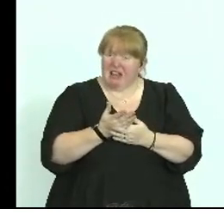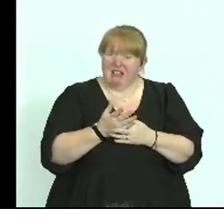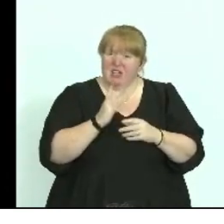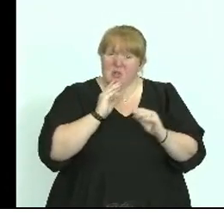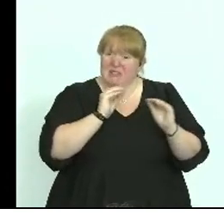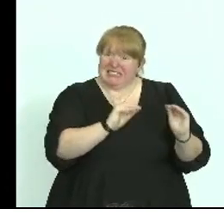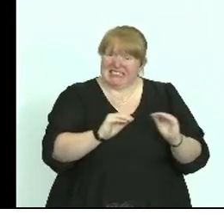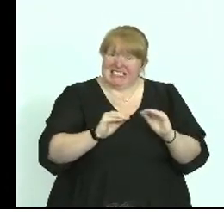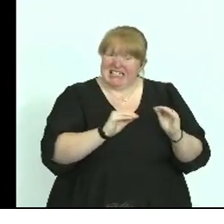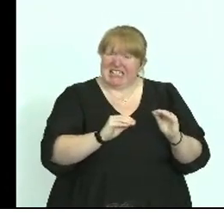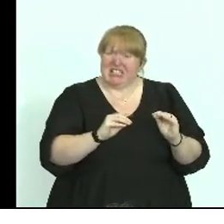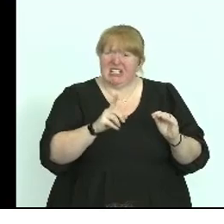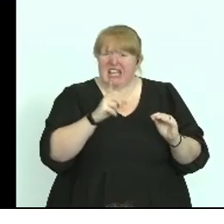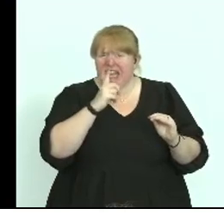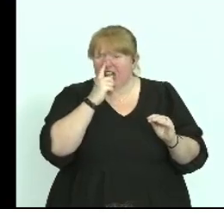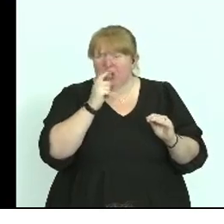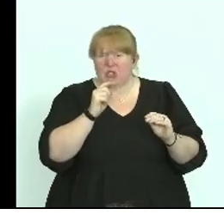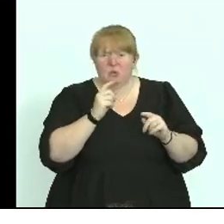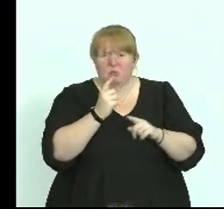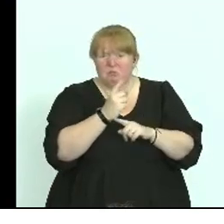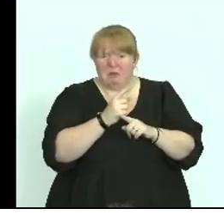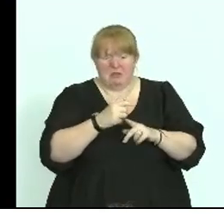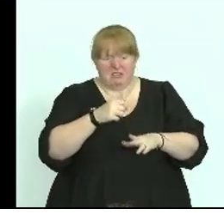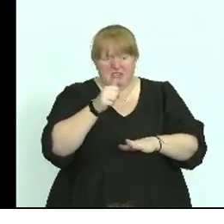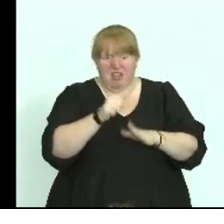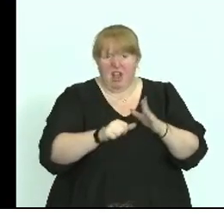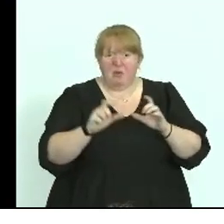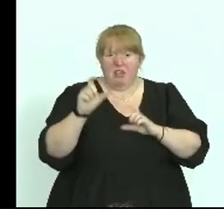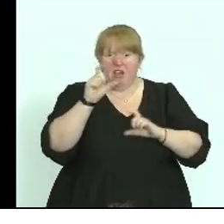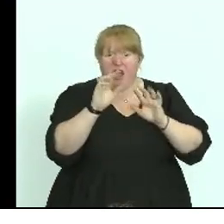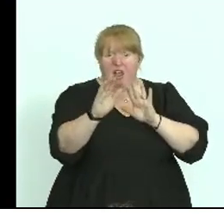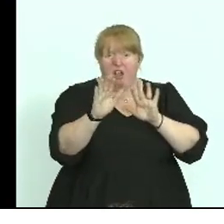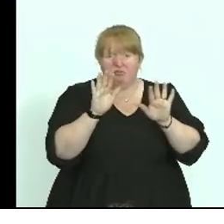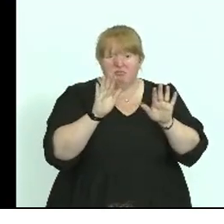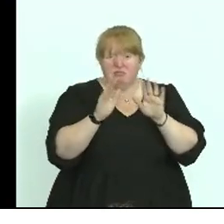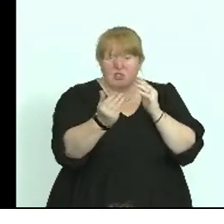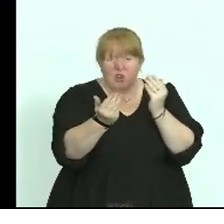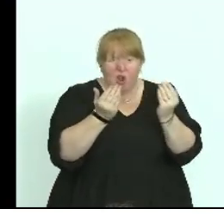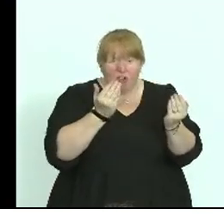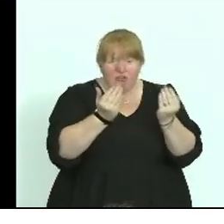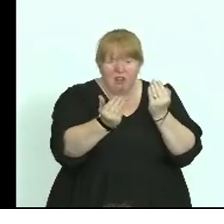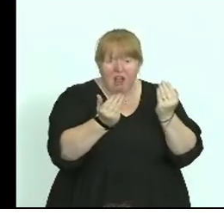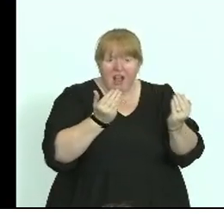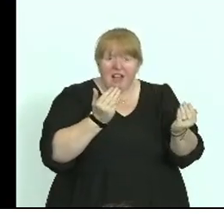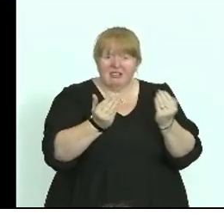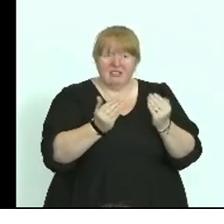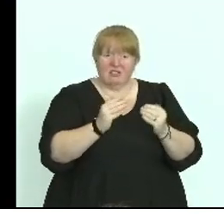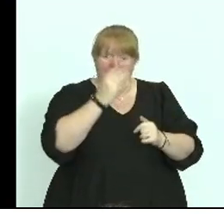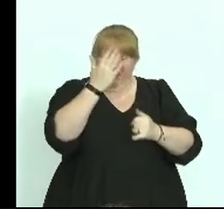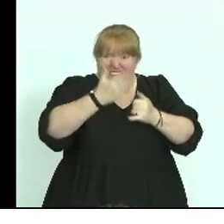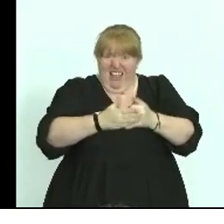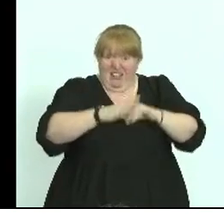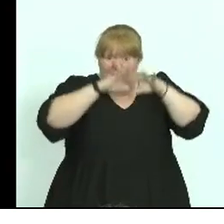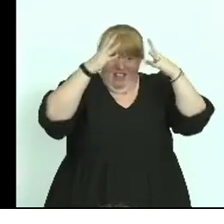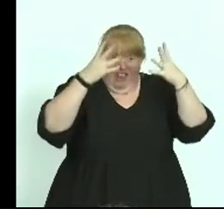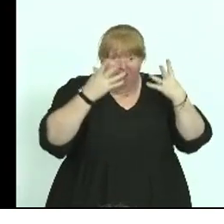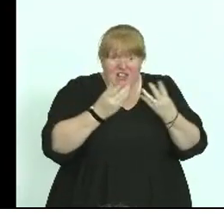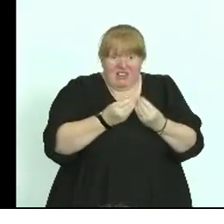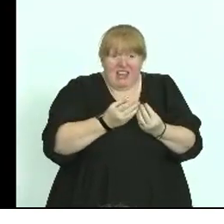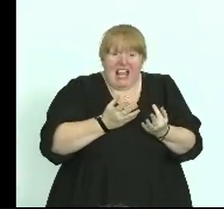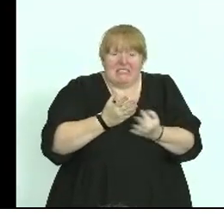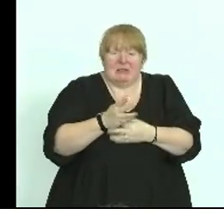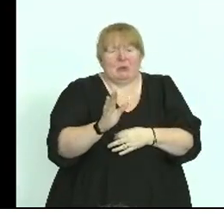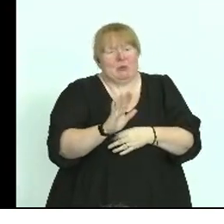about it right now. Let's start with color contrast. That's not the end of everything we would need to know about accessibility,